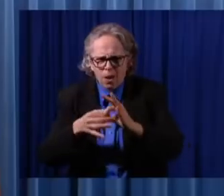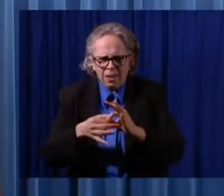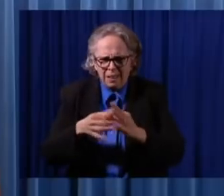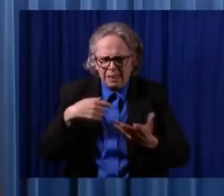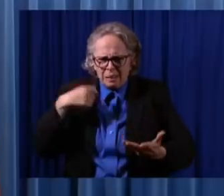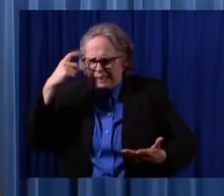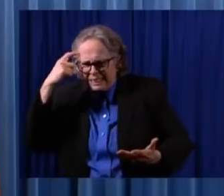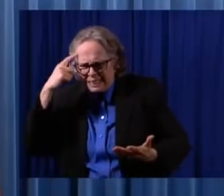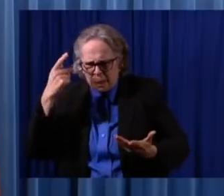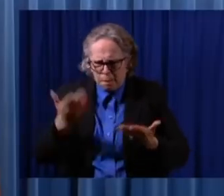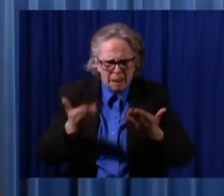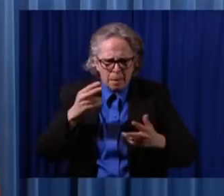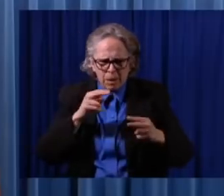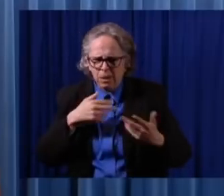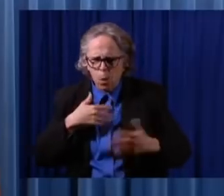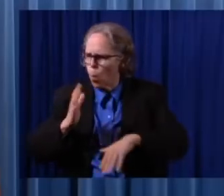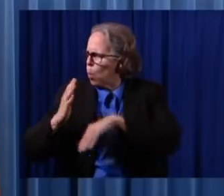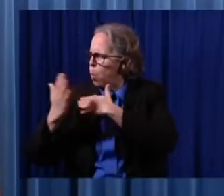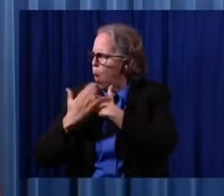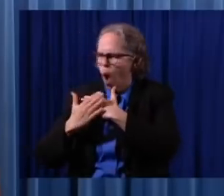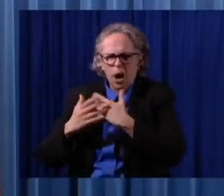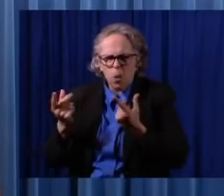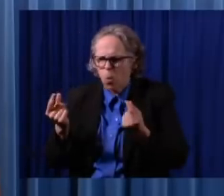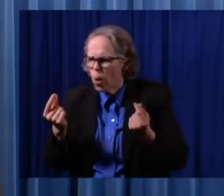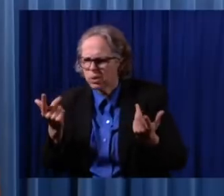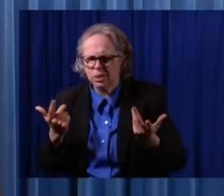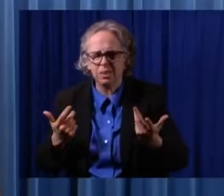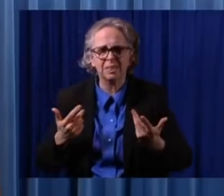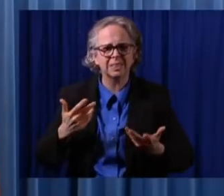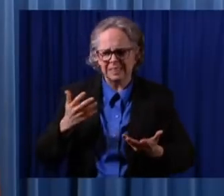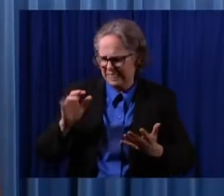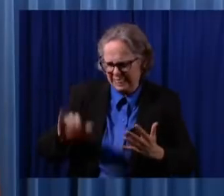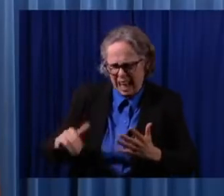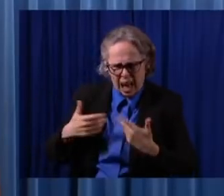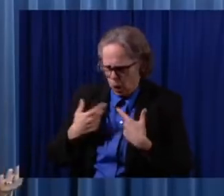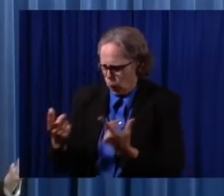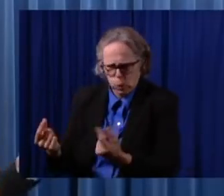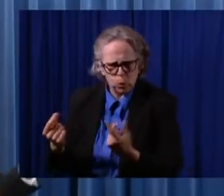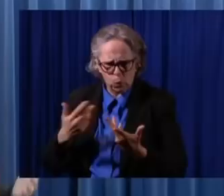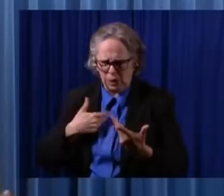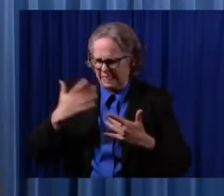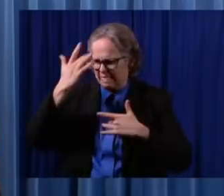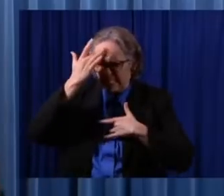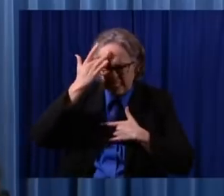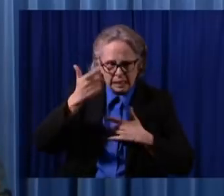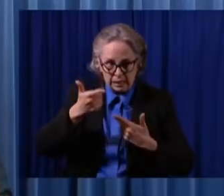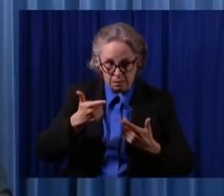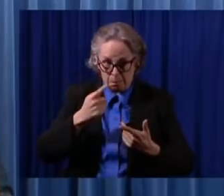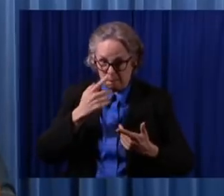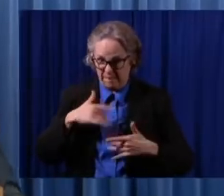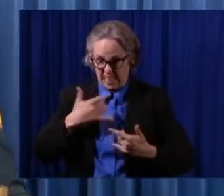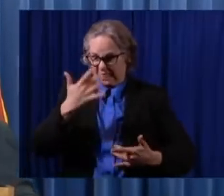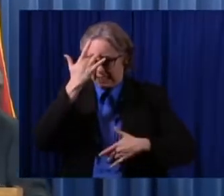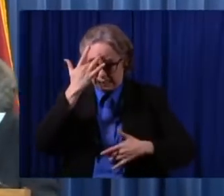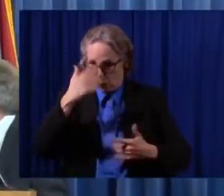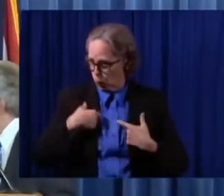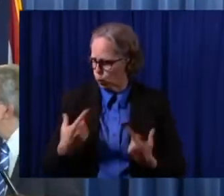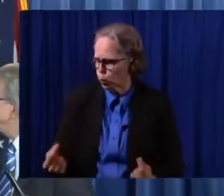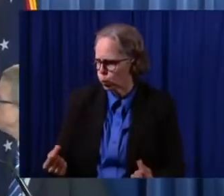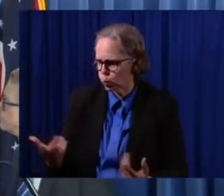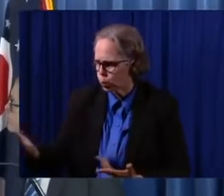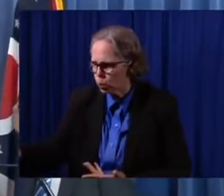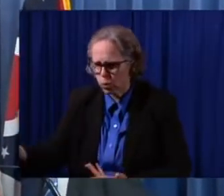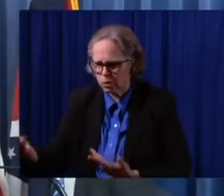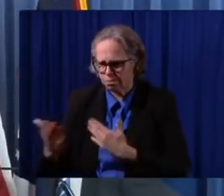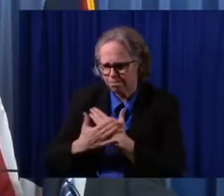should I look for? What am I to be on the alert for? And then how do I react if I see it? Well, with kids,